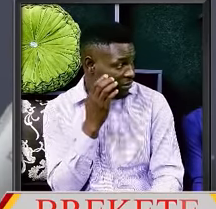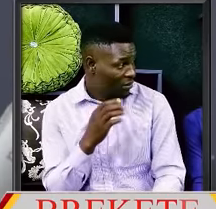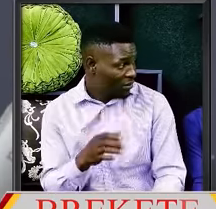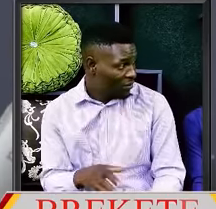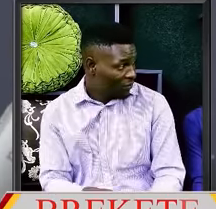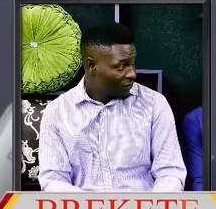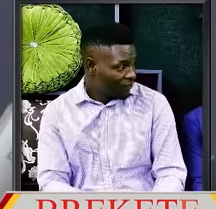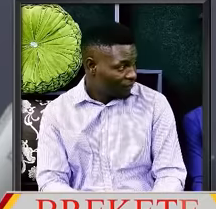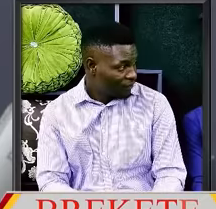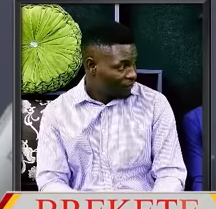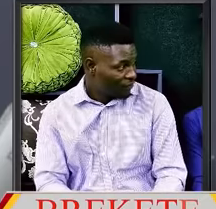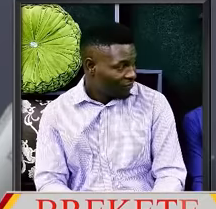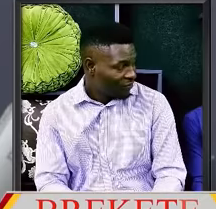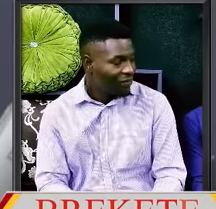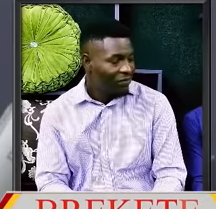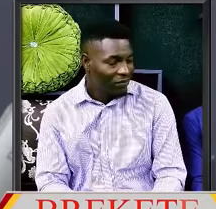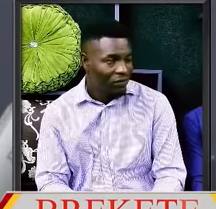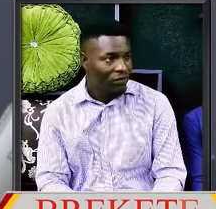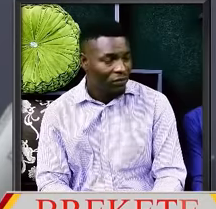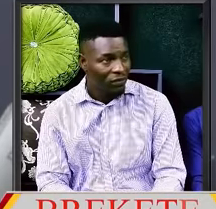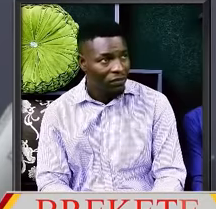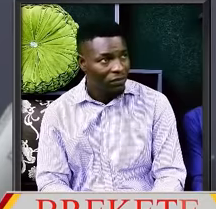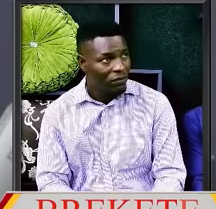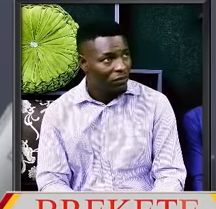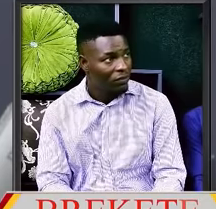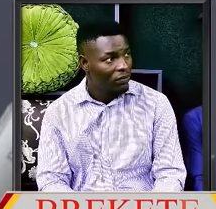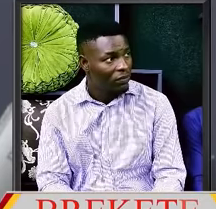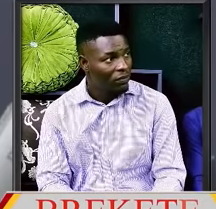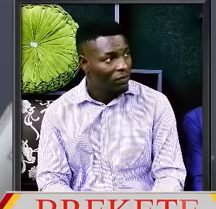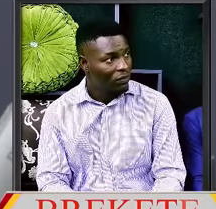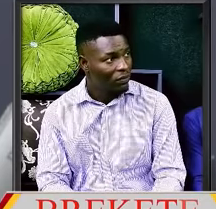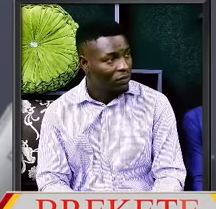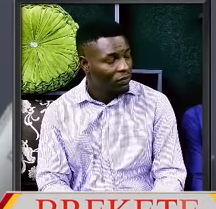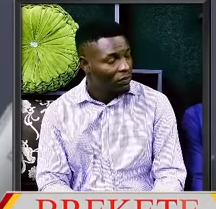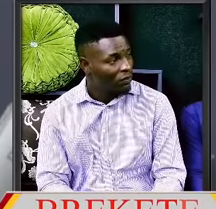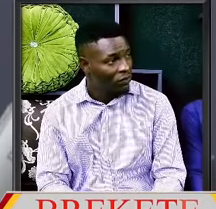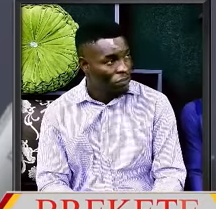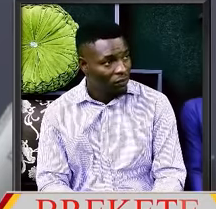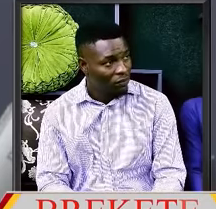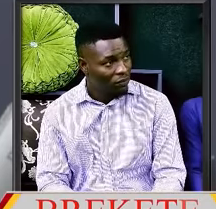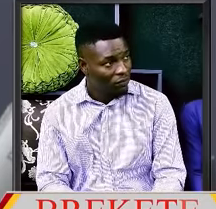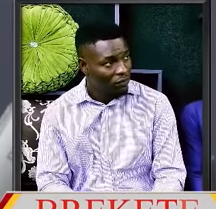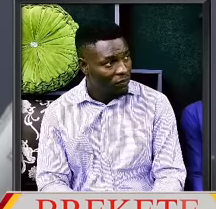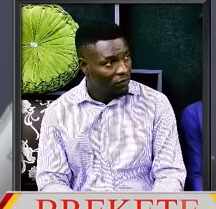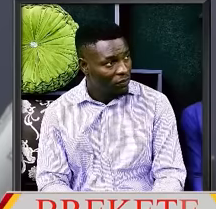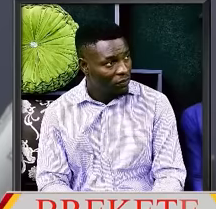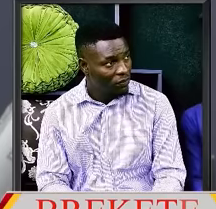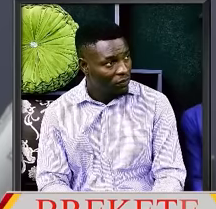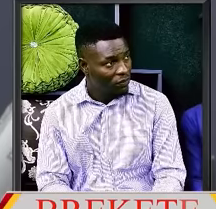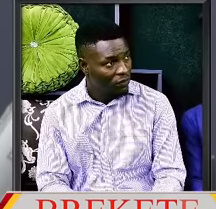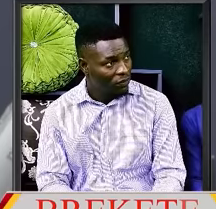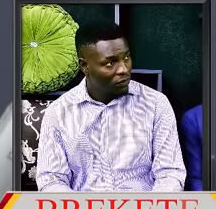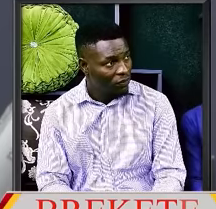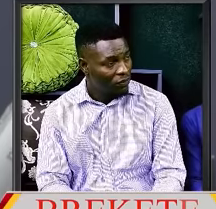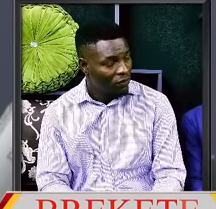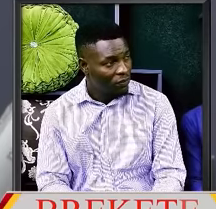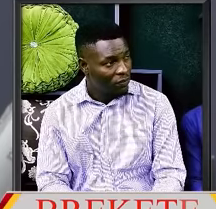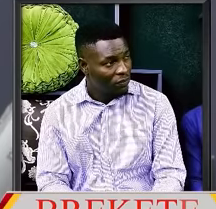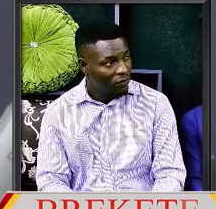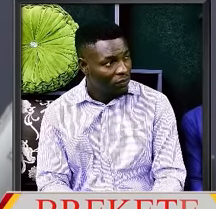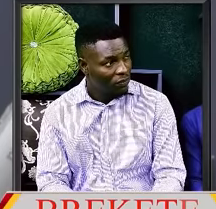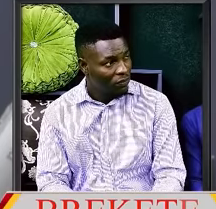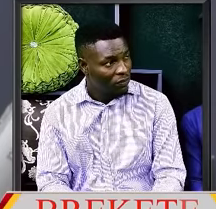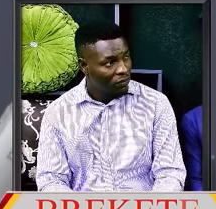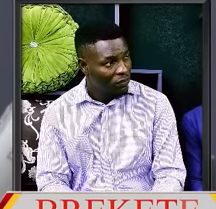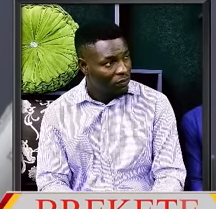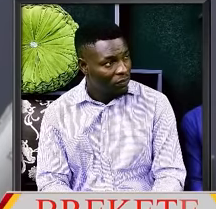my son, while he was alive. And this boy now died. You can't say the boy not be your son boy again. So